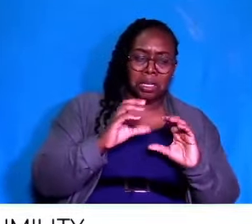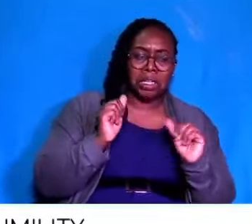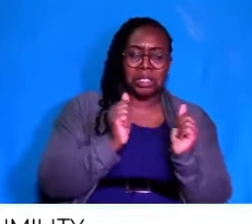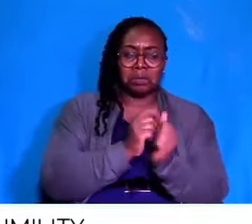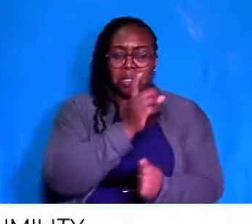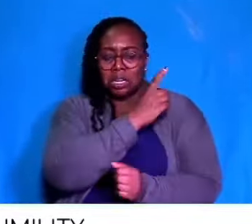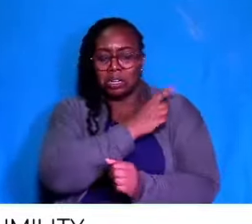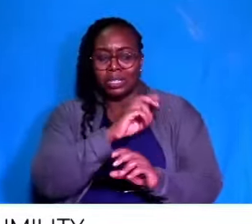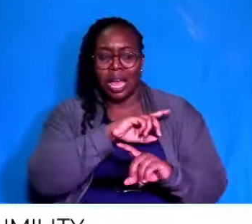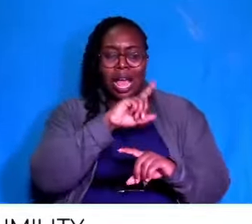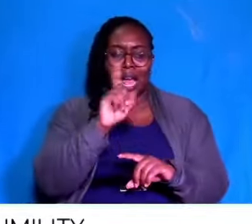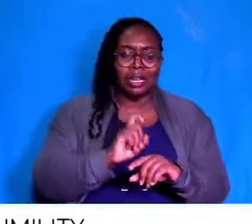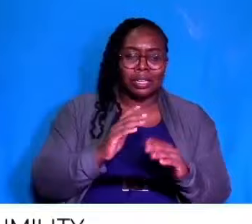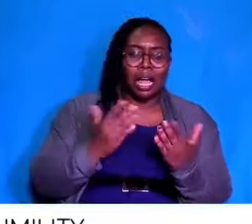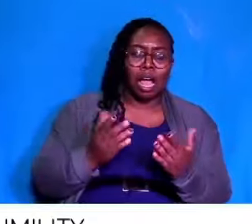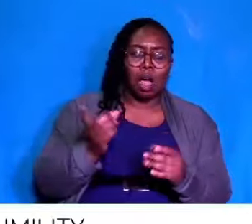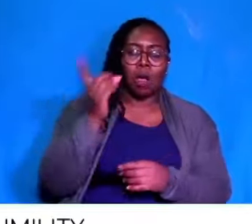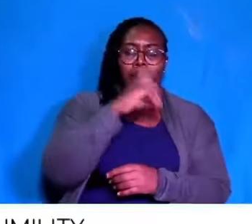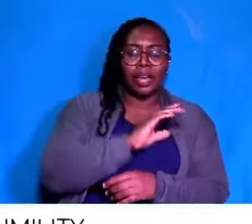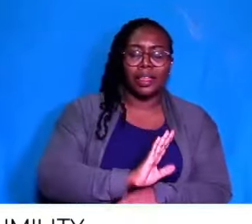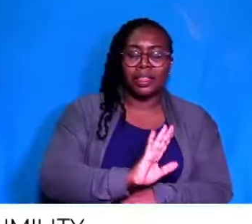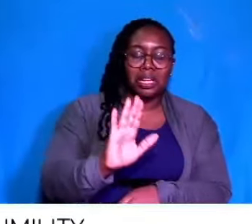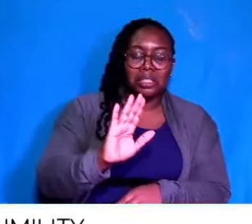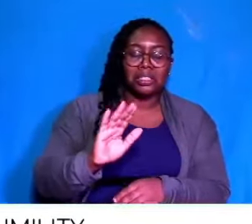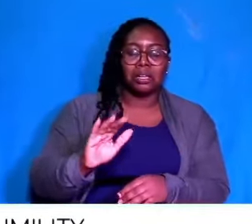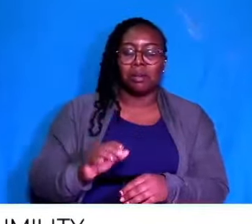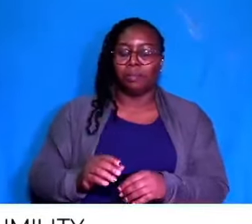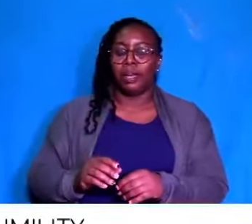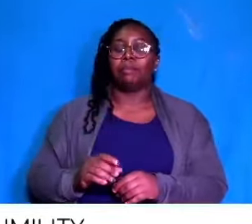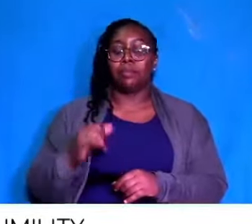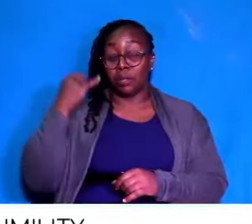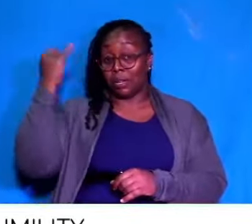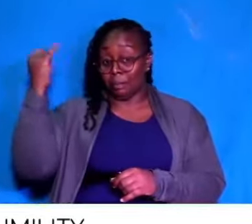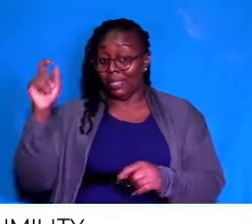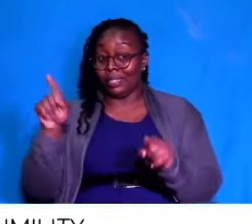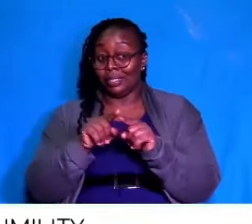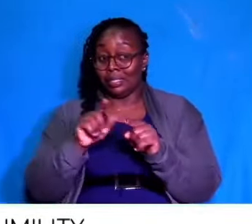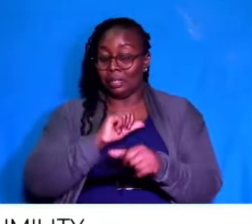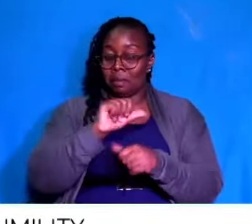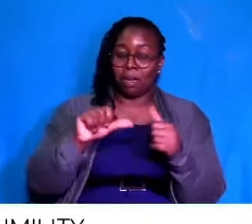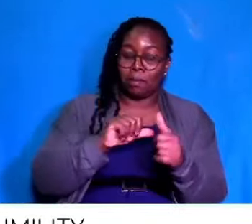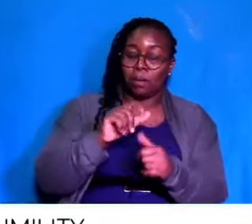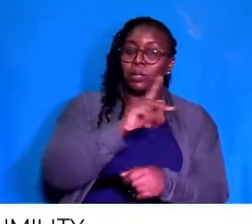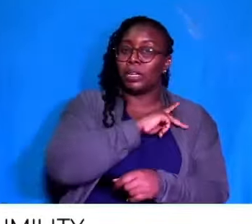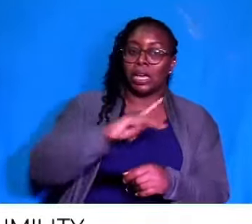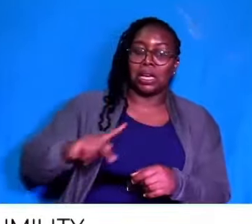You in the life of a king or a president. What comes to mind?